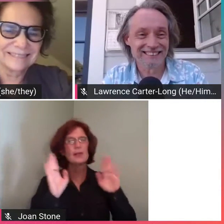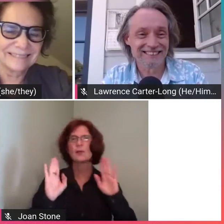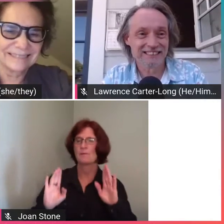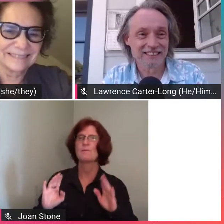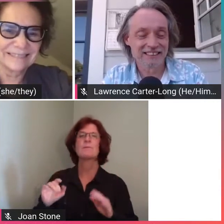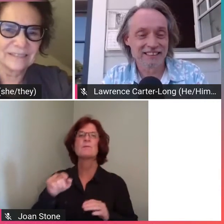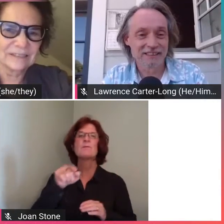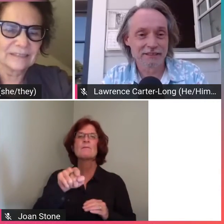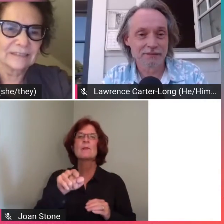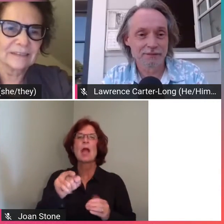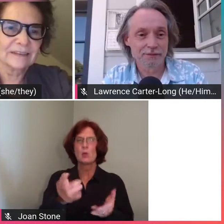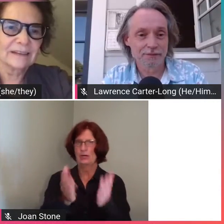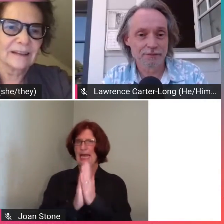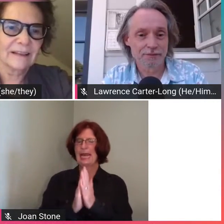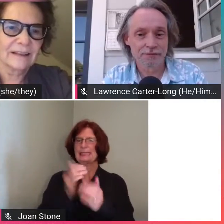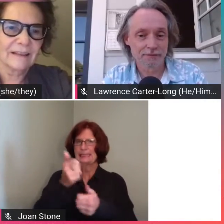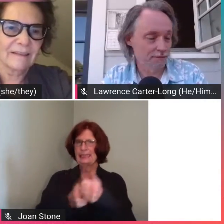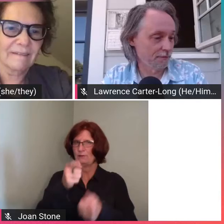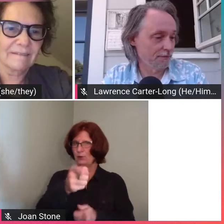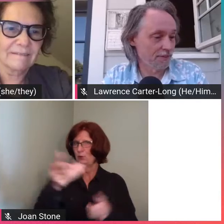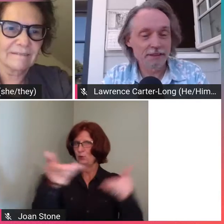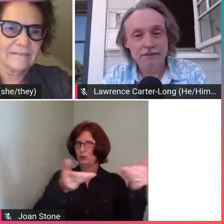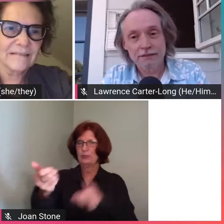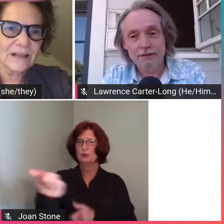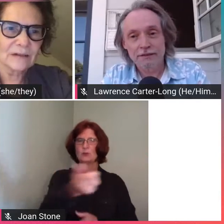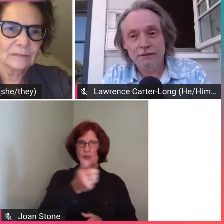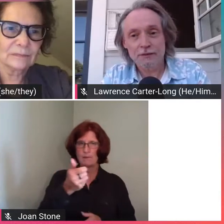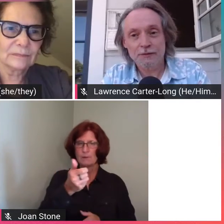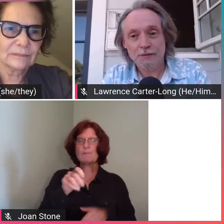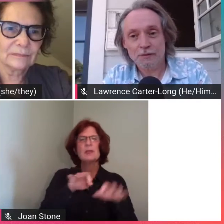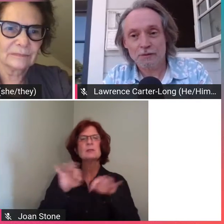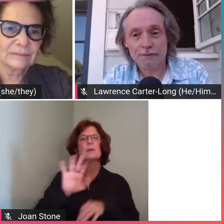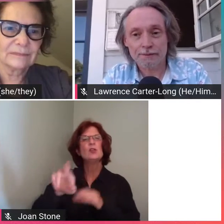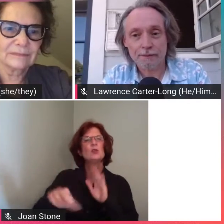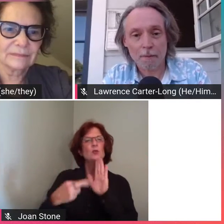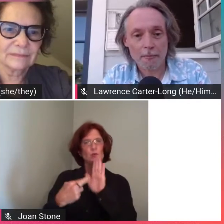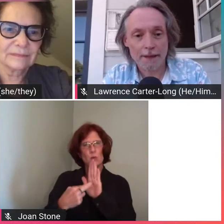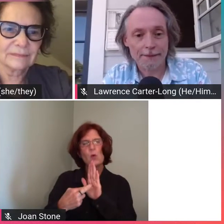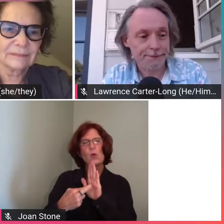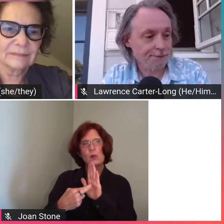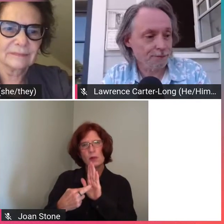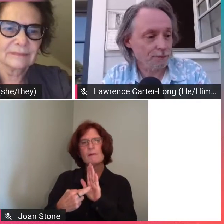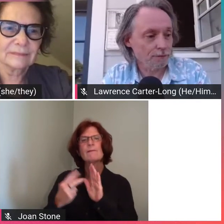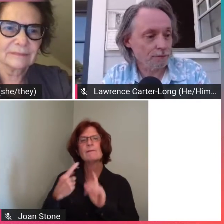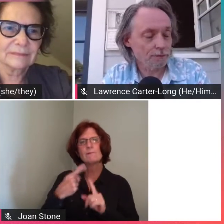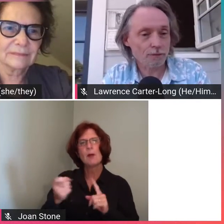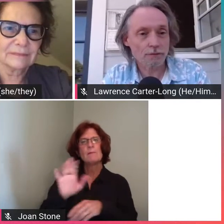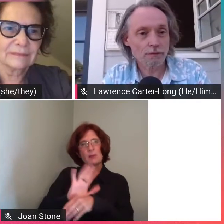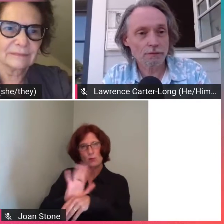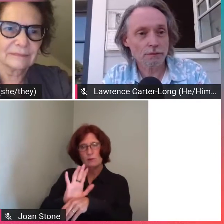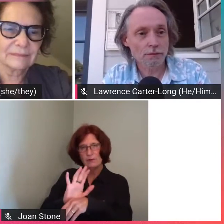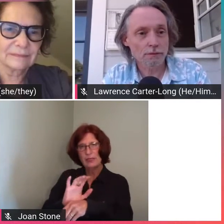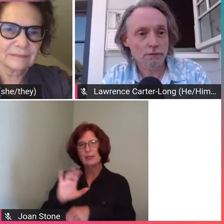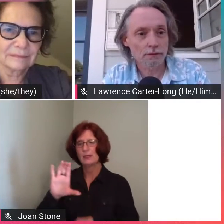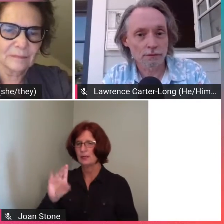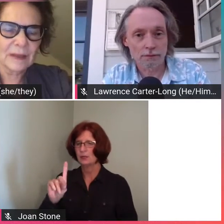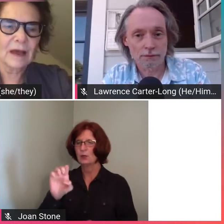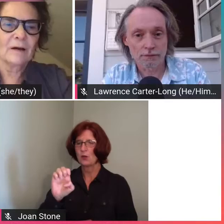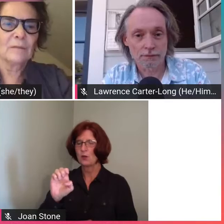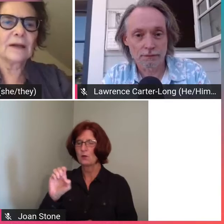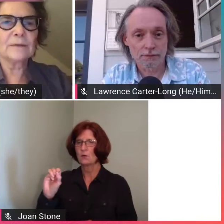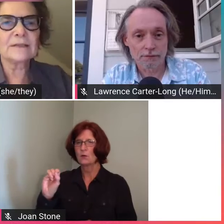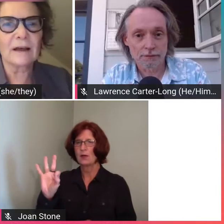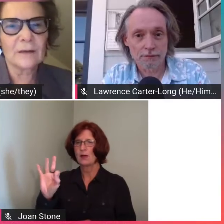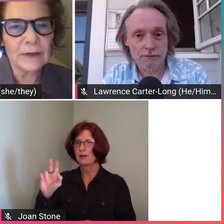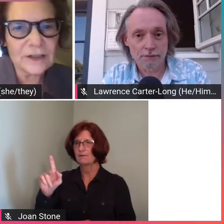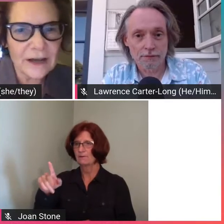going to have everyone introduce themselves and say what your role is in the film, and take myself out a little bit, and we'll start with Salome.